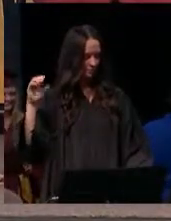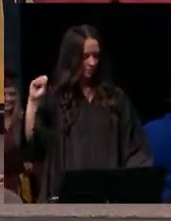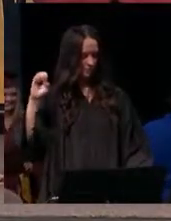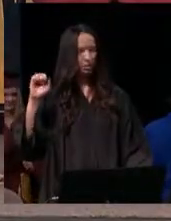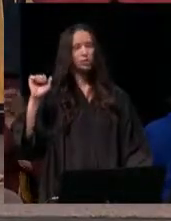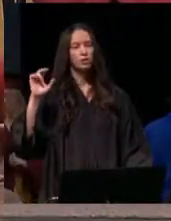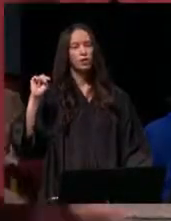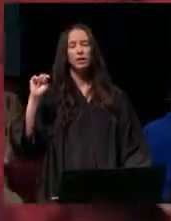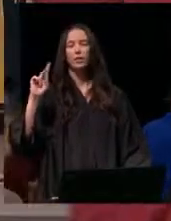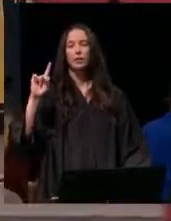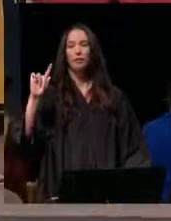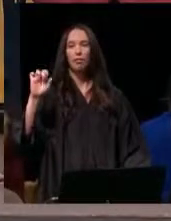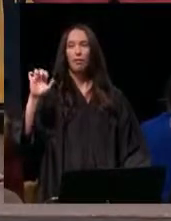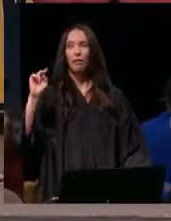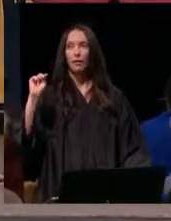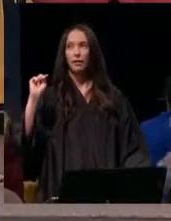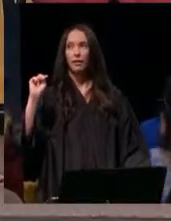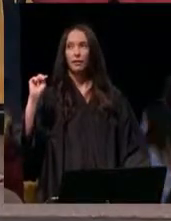Sean Klein.